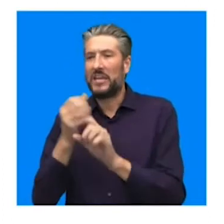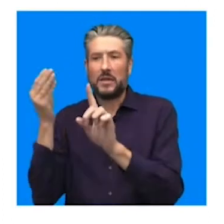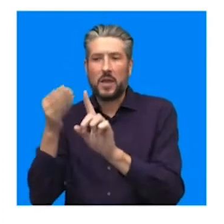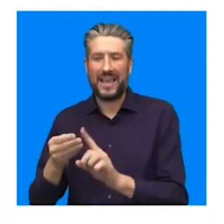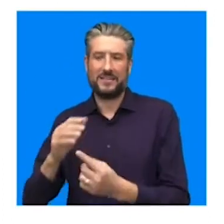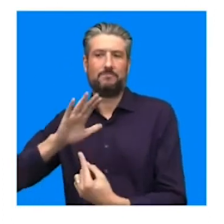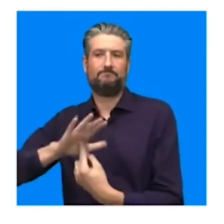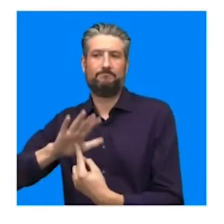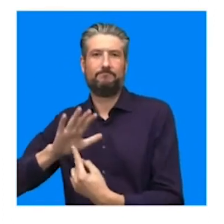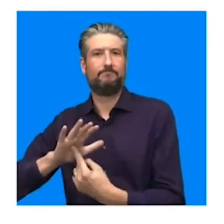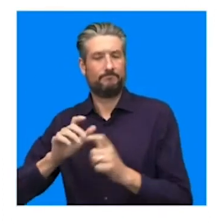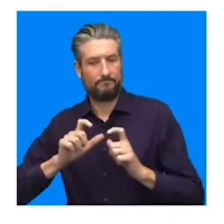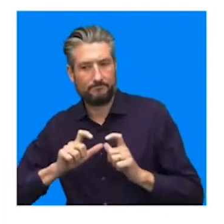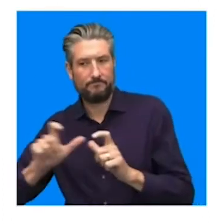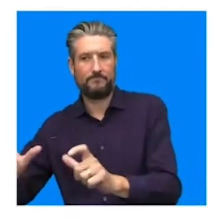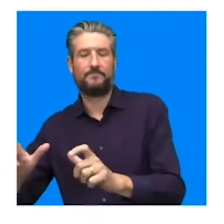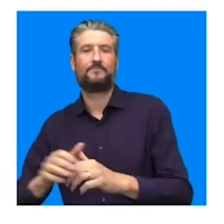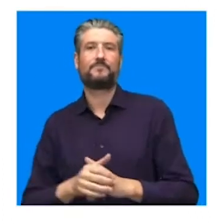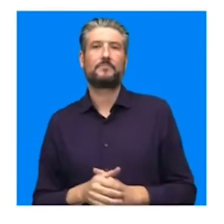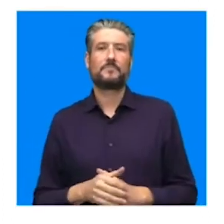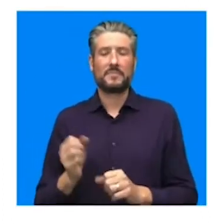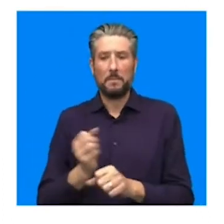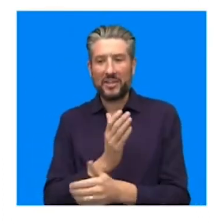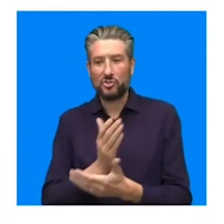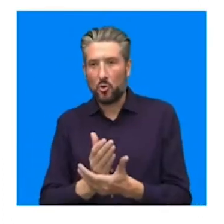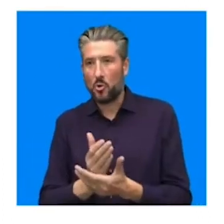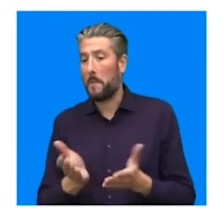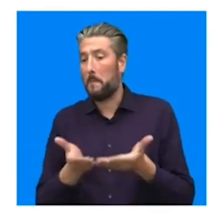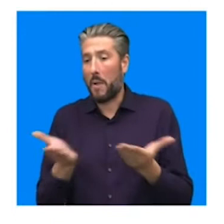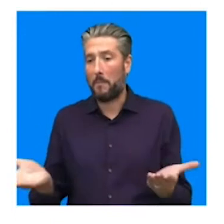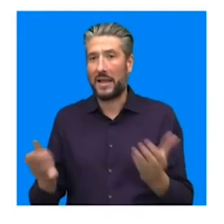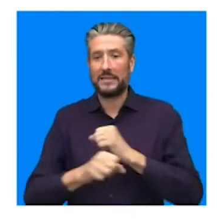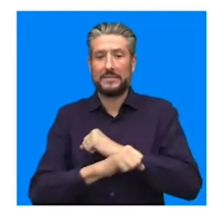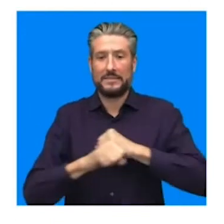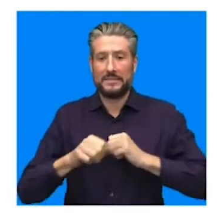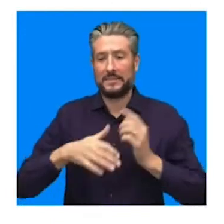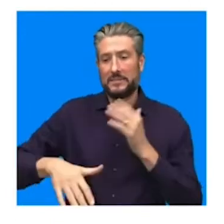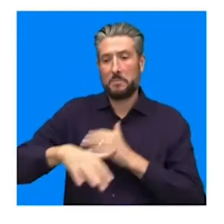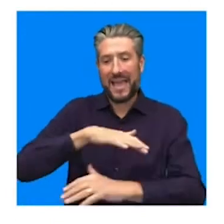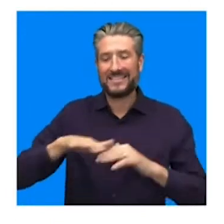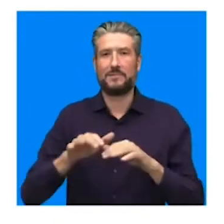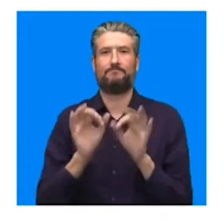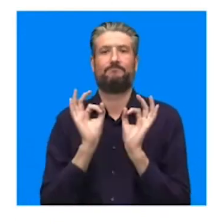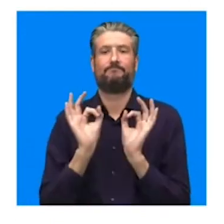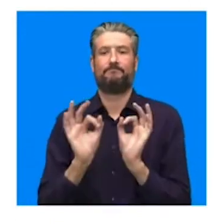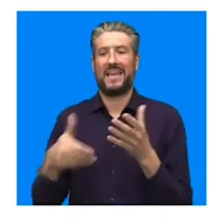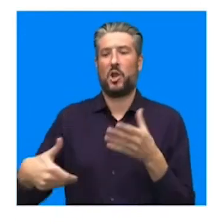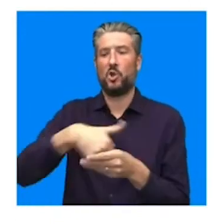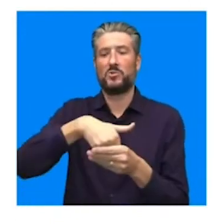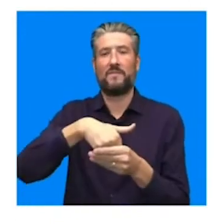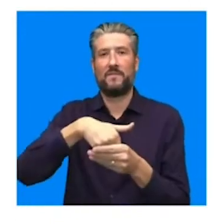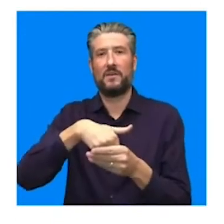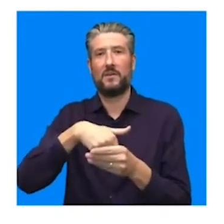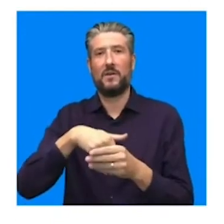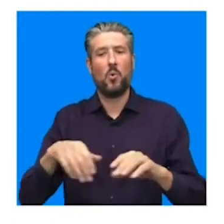on inclusive public spaces and infrastructure, has targets on accessibility, and